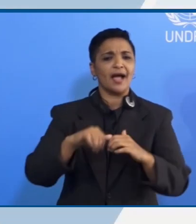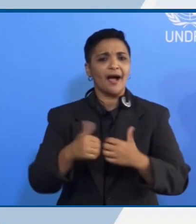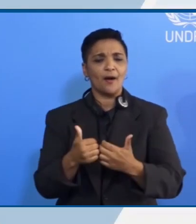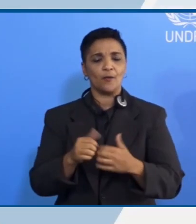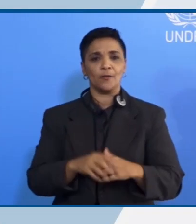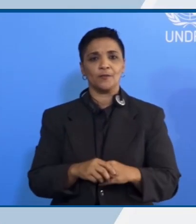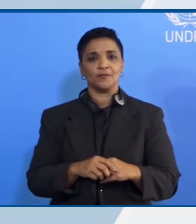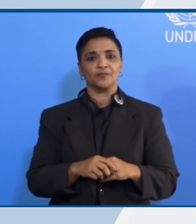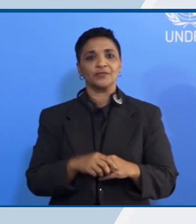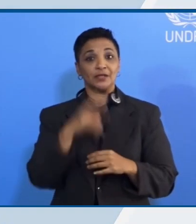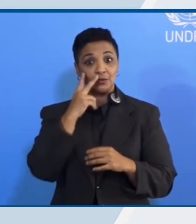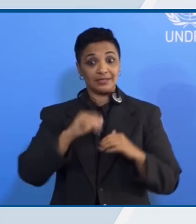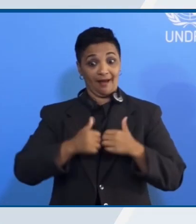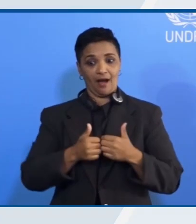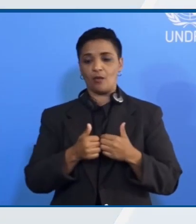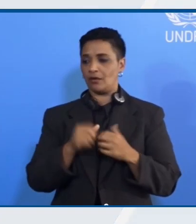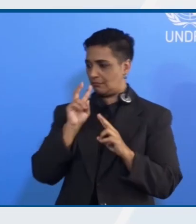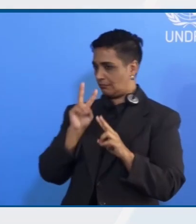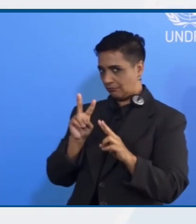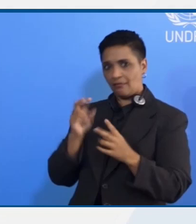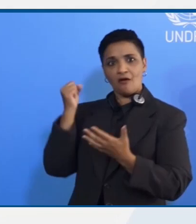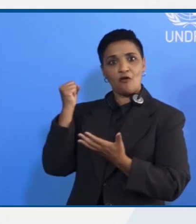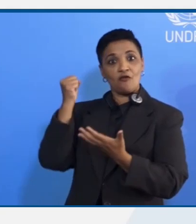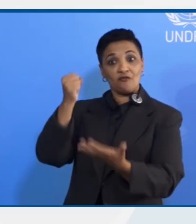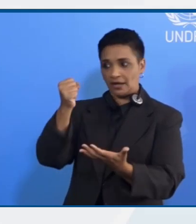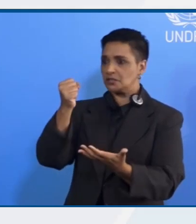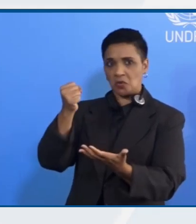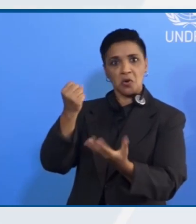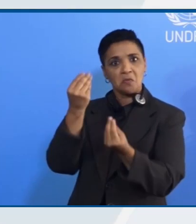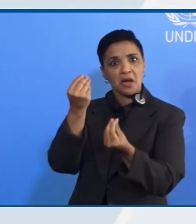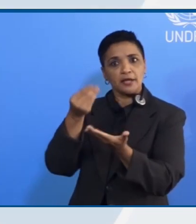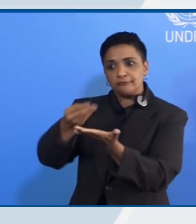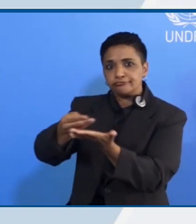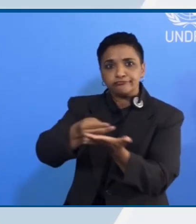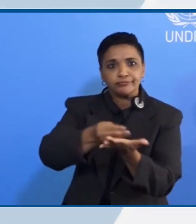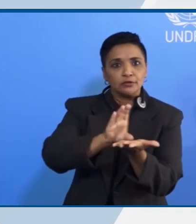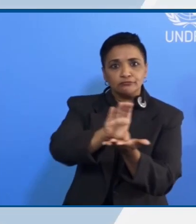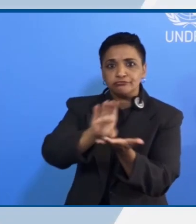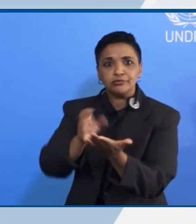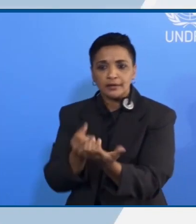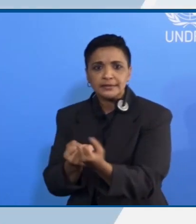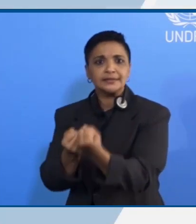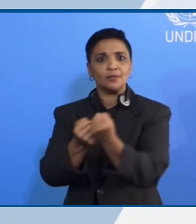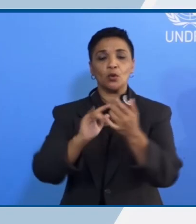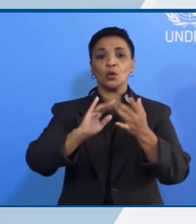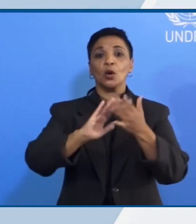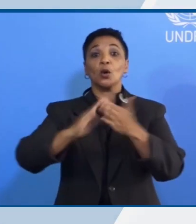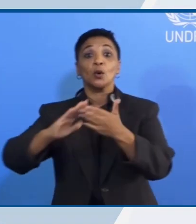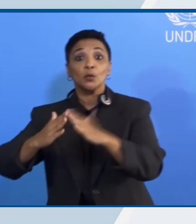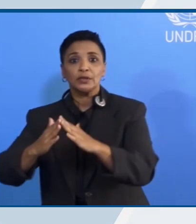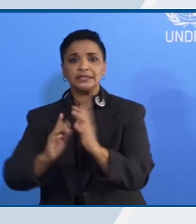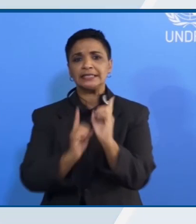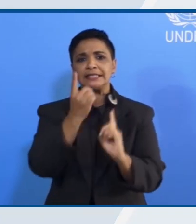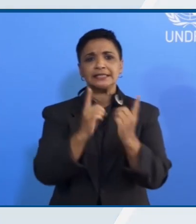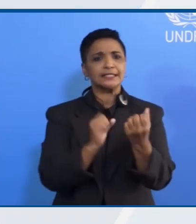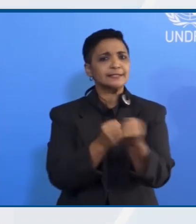right direction for increasing the availability of financing and investment that go to communities and to cities in developing projects that are bankable?